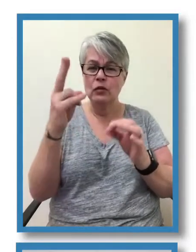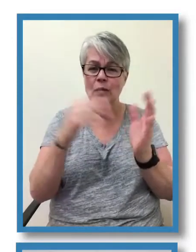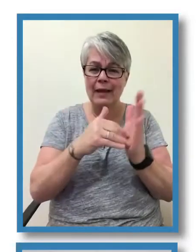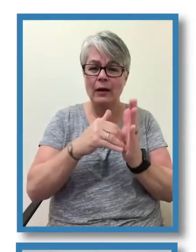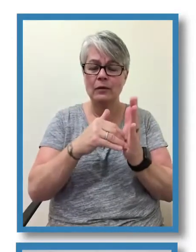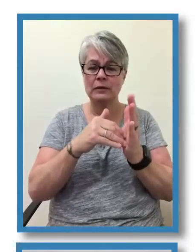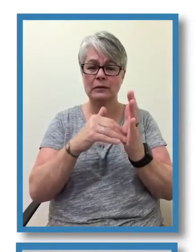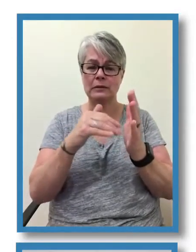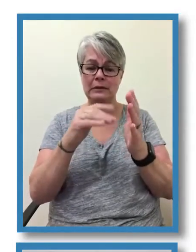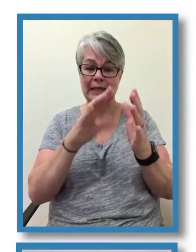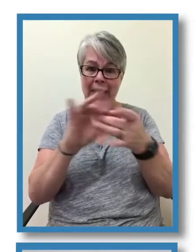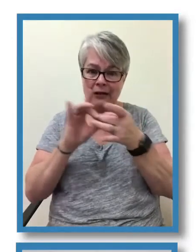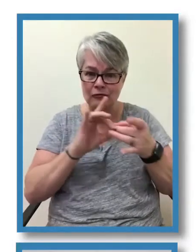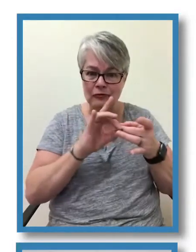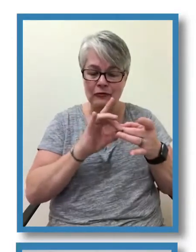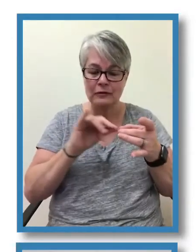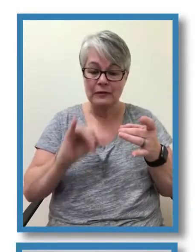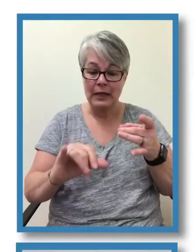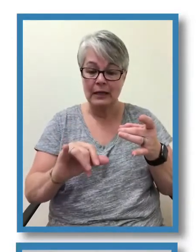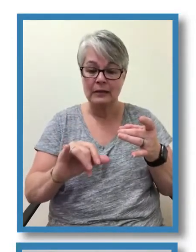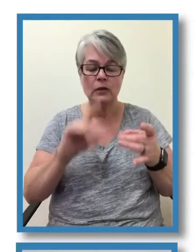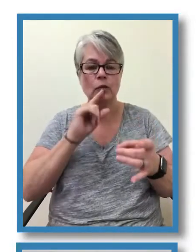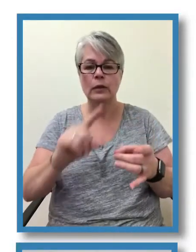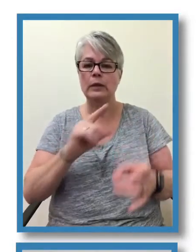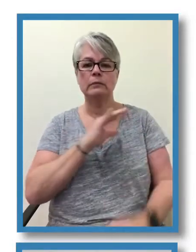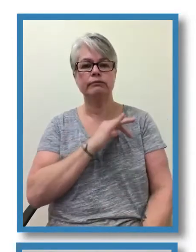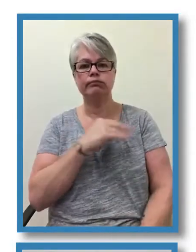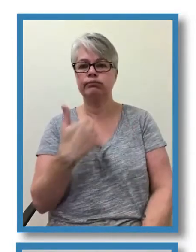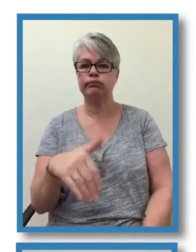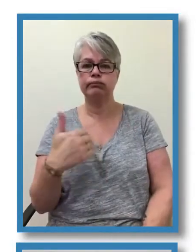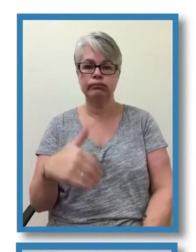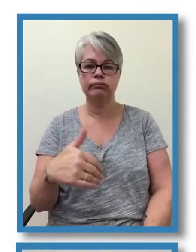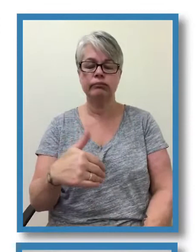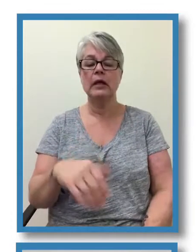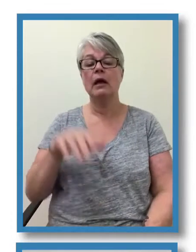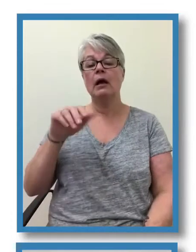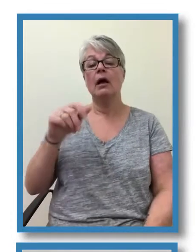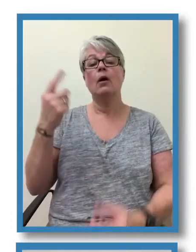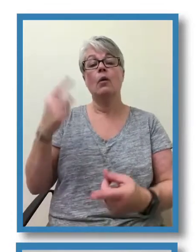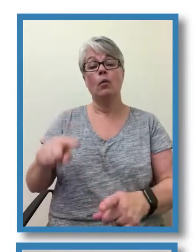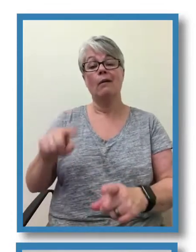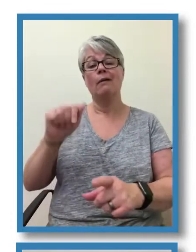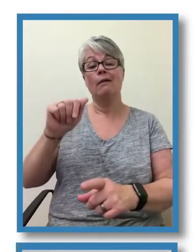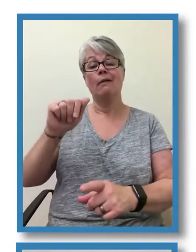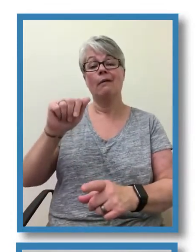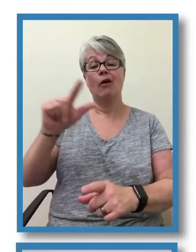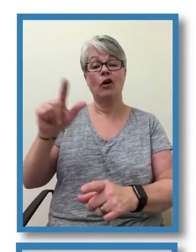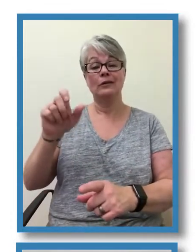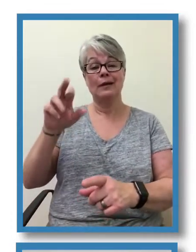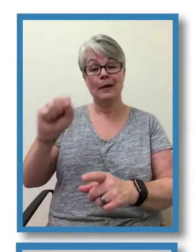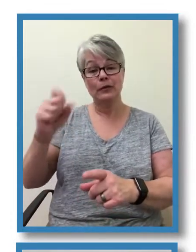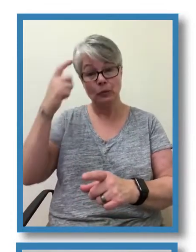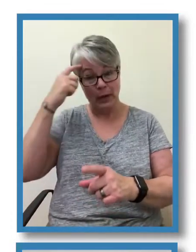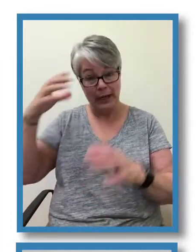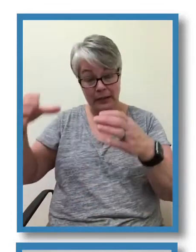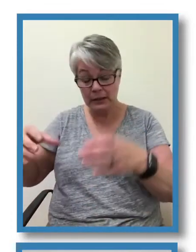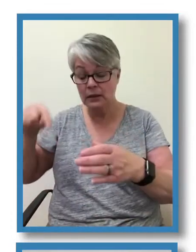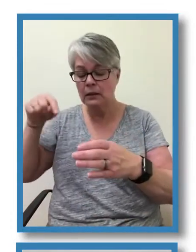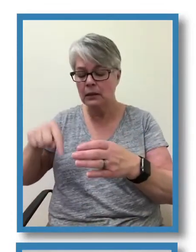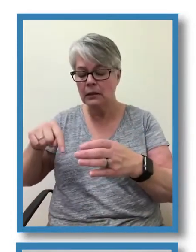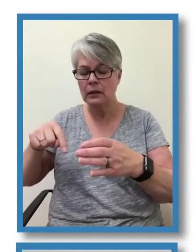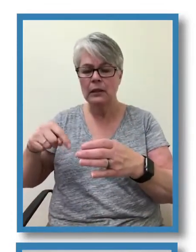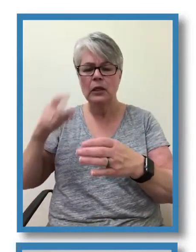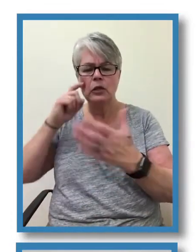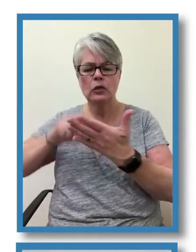these plaques that he saw, and we know that these are made of an amyloid protein, and I'll talk a bit later about the amyloid protein